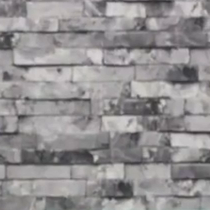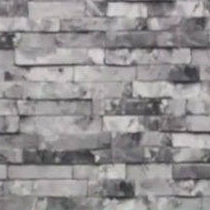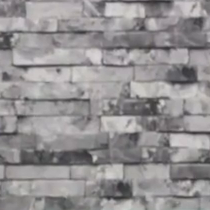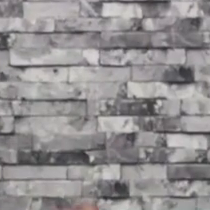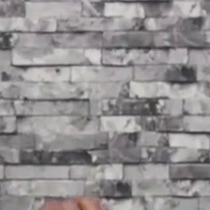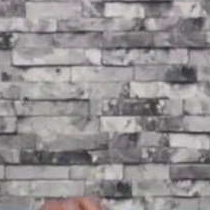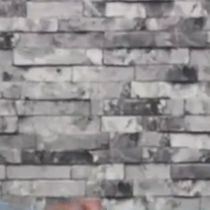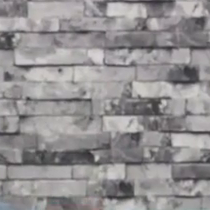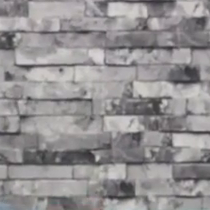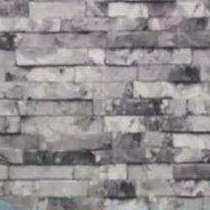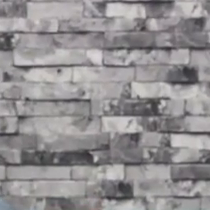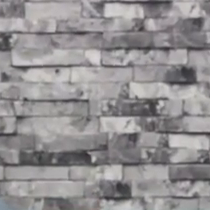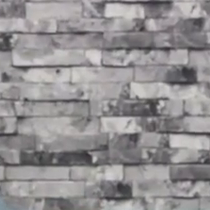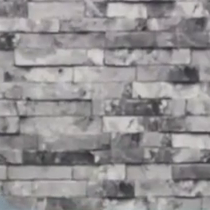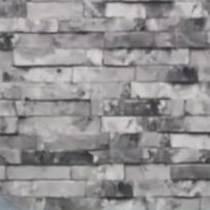again.